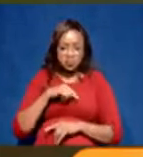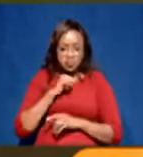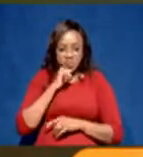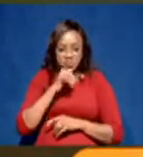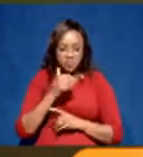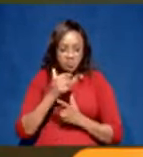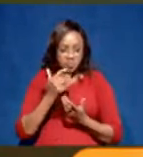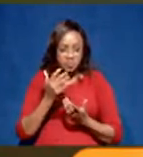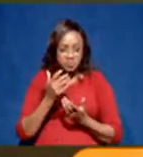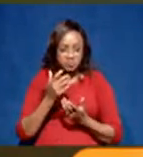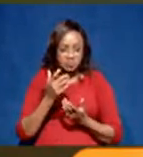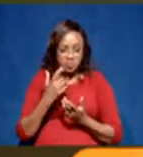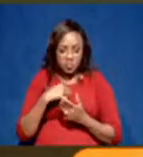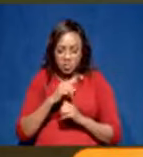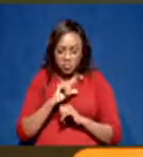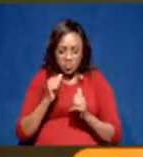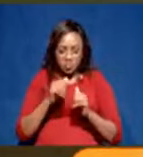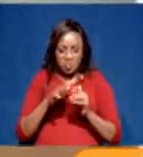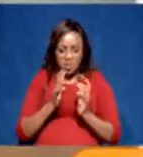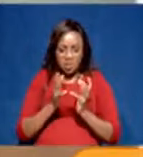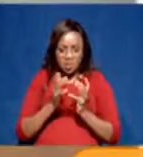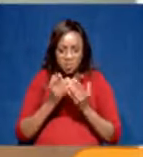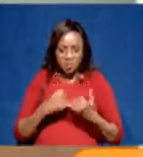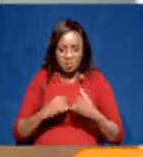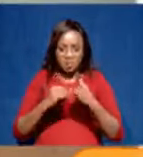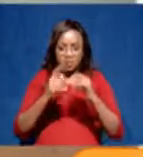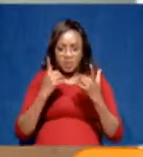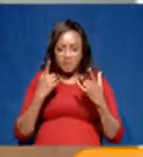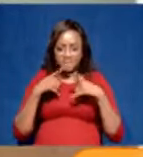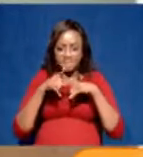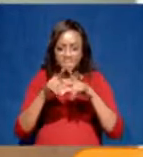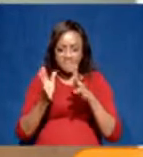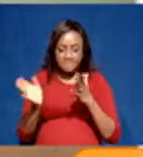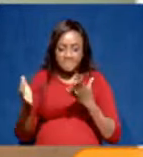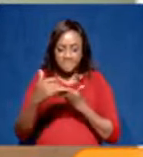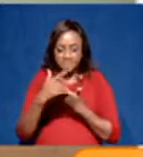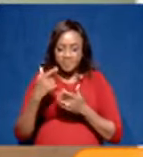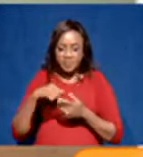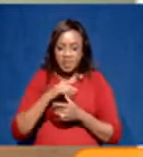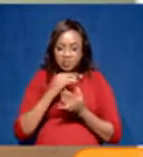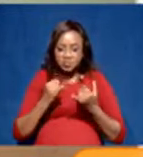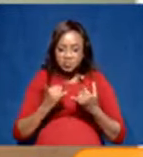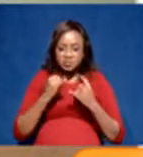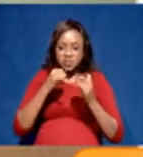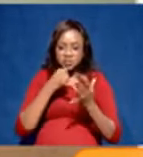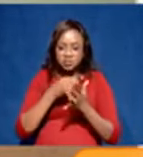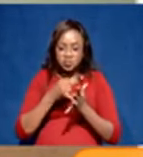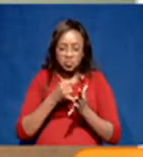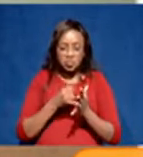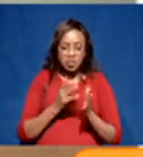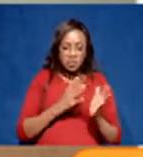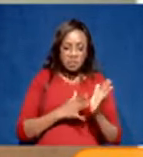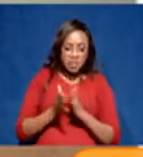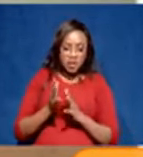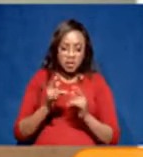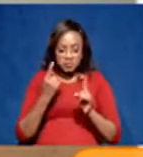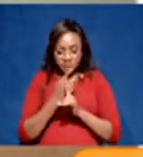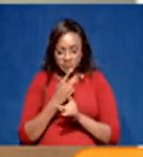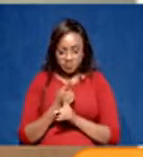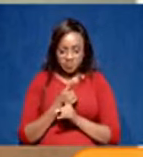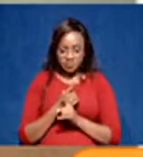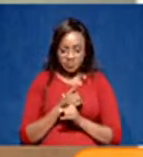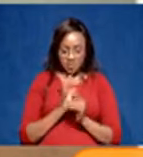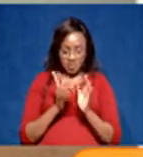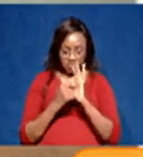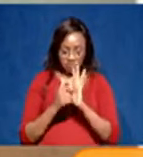terms of enforcing and ensuring collection? We have tried to put in other mechanisms of where collection can be done. For example,